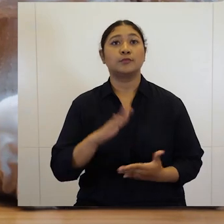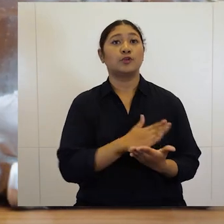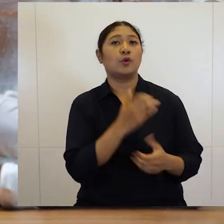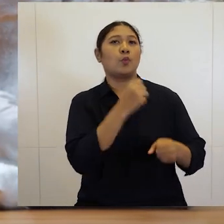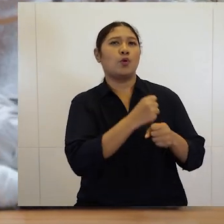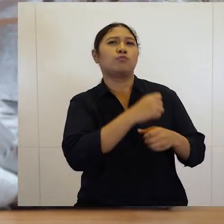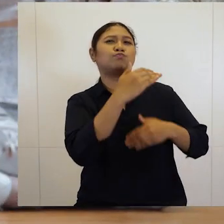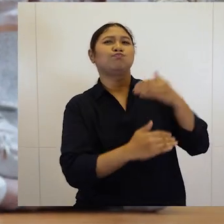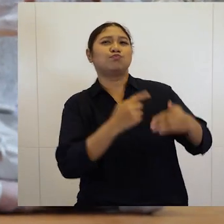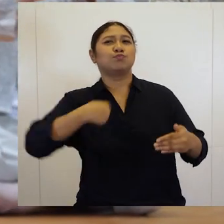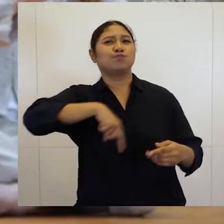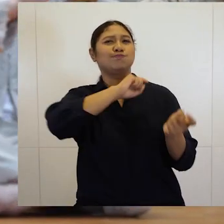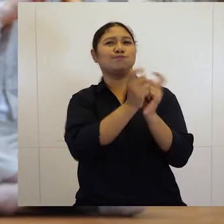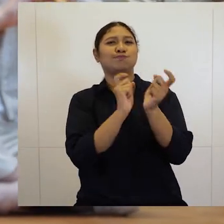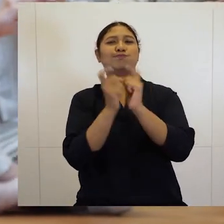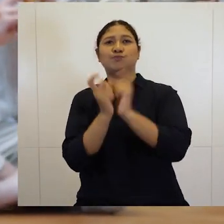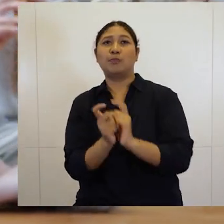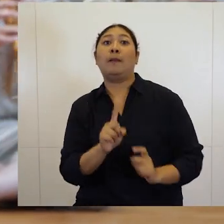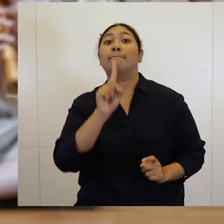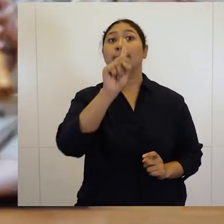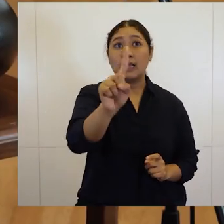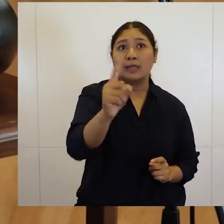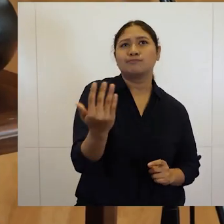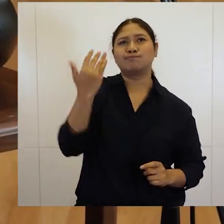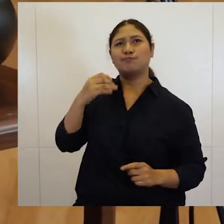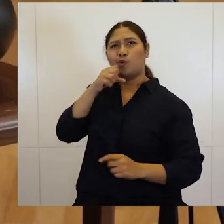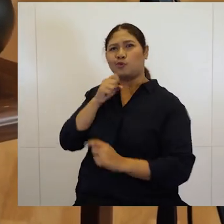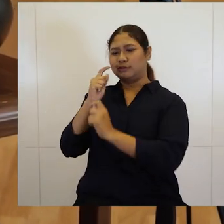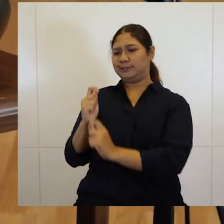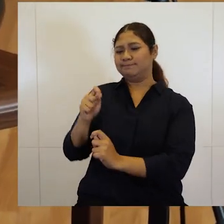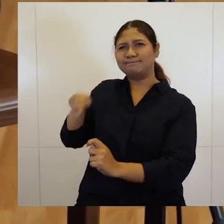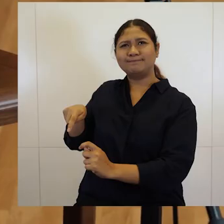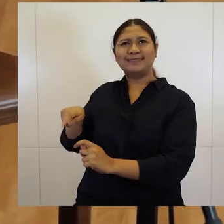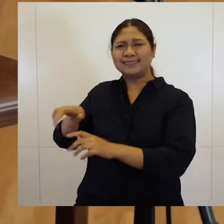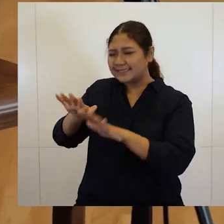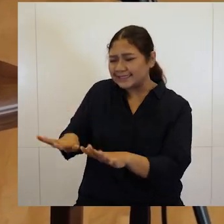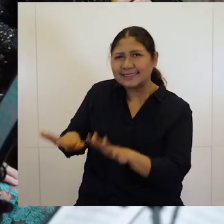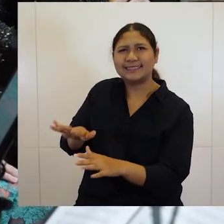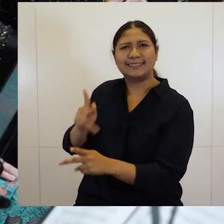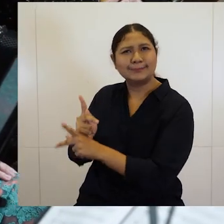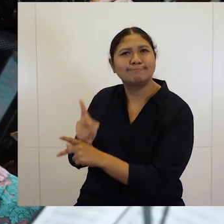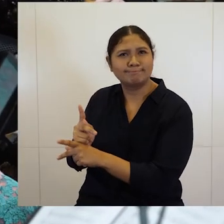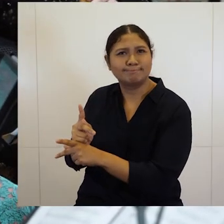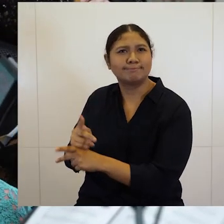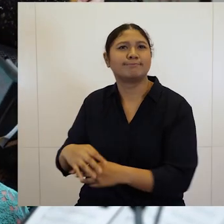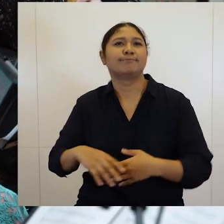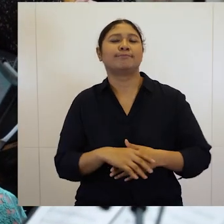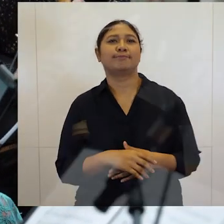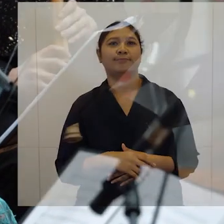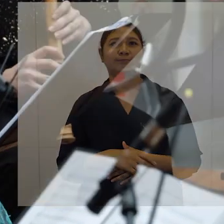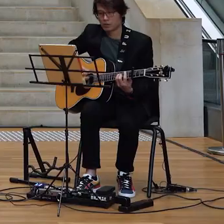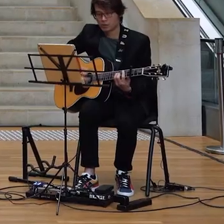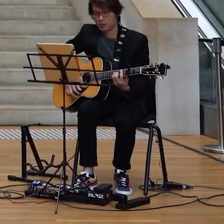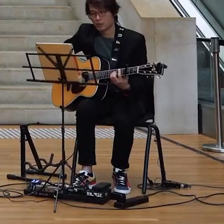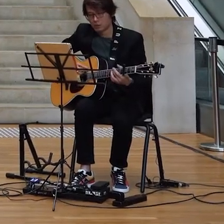even though we change ourselves in the process, the roots are still in the ground. And this roots to us is our tradition.